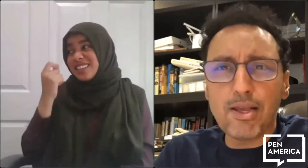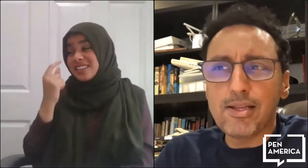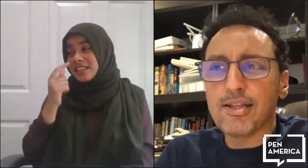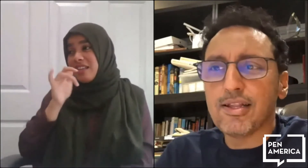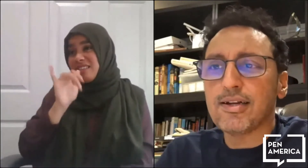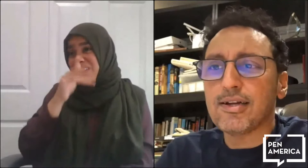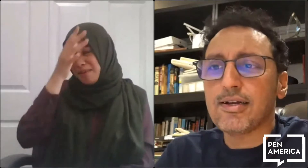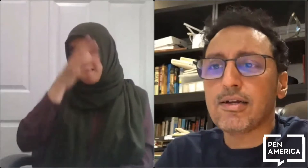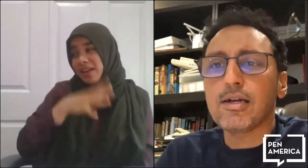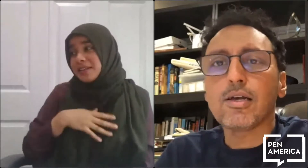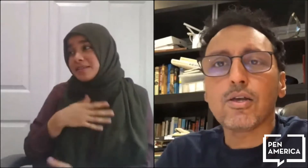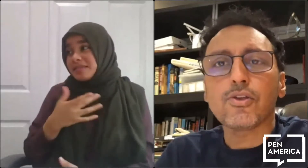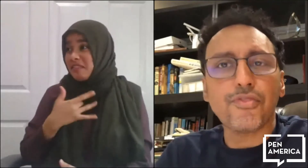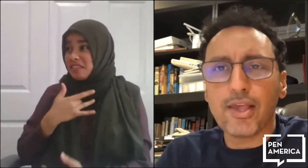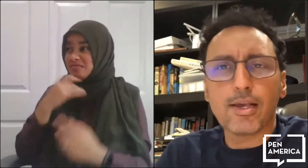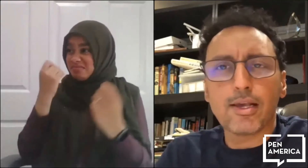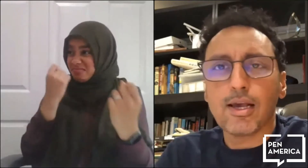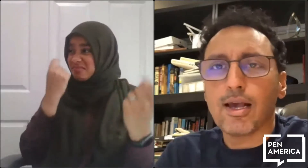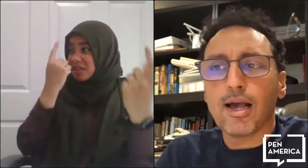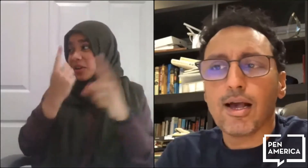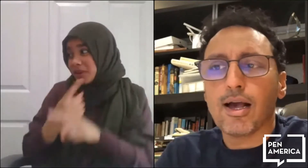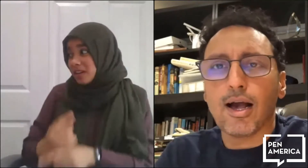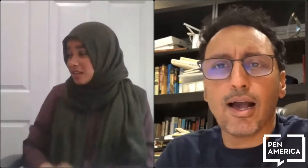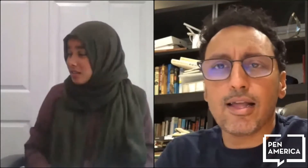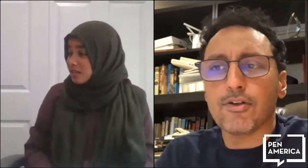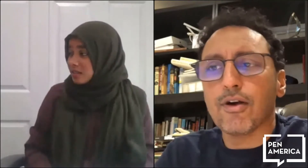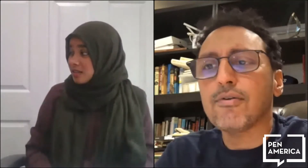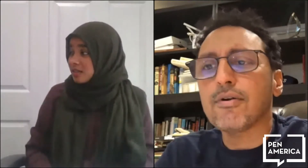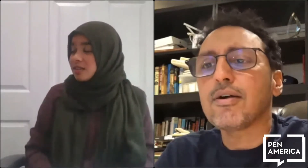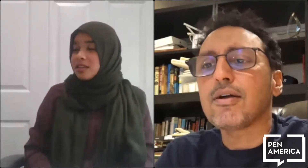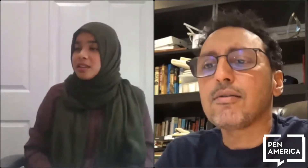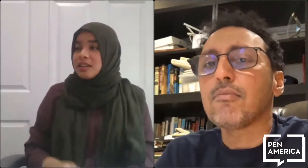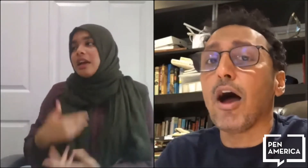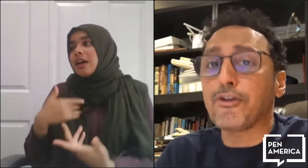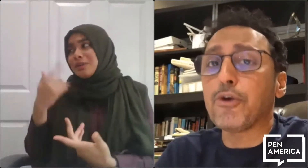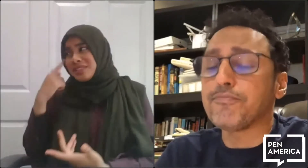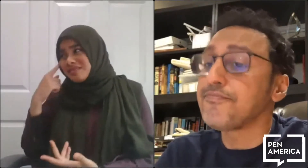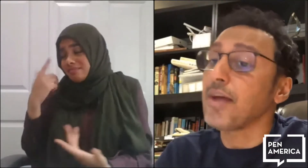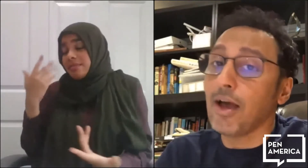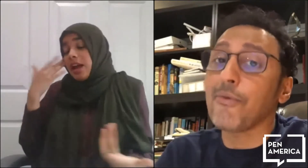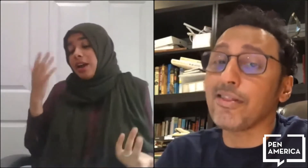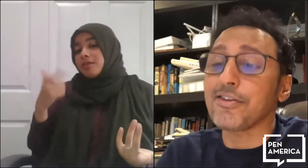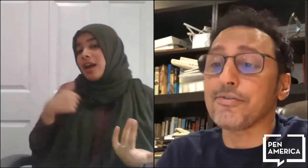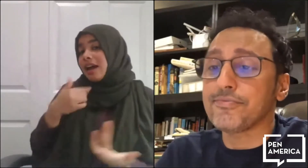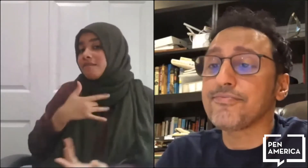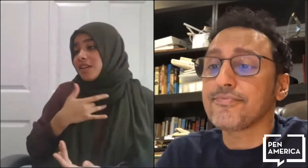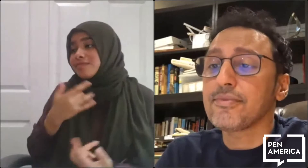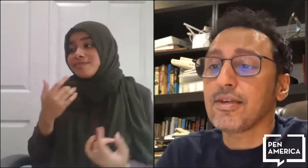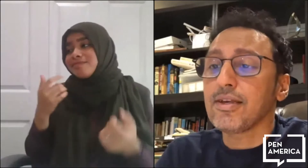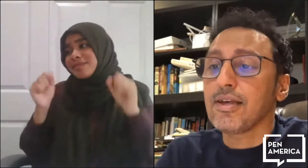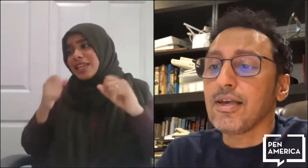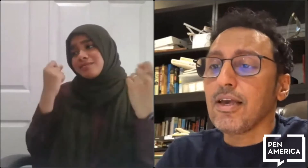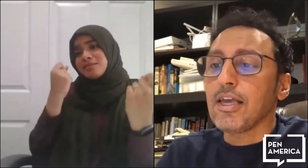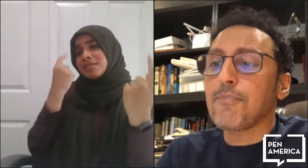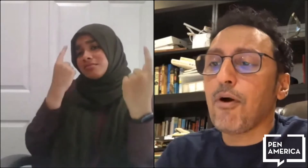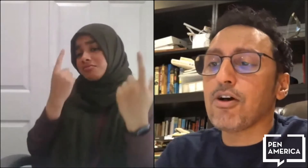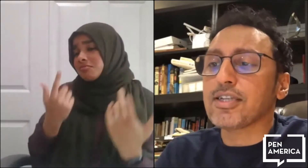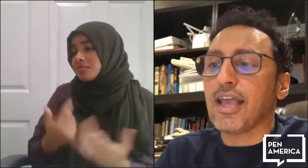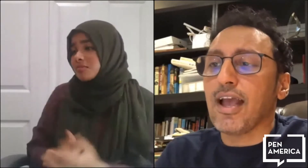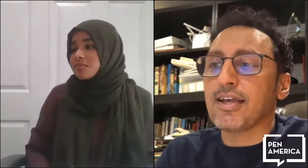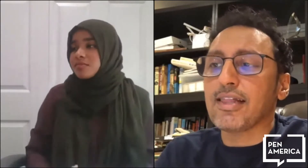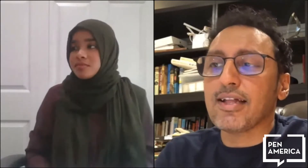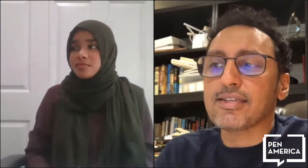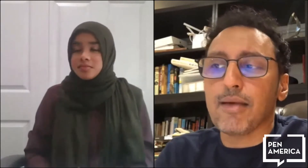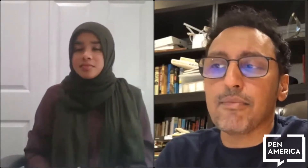what I mean? You think? I don't know. I do. I really do. He